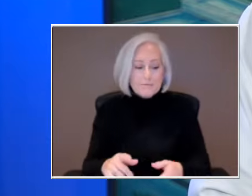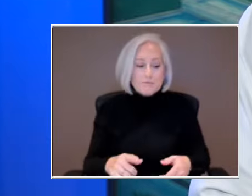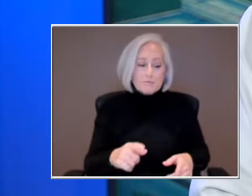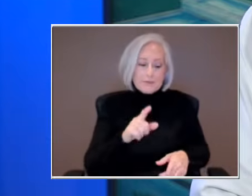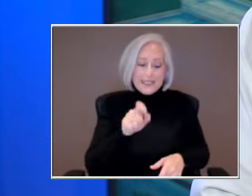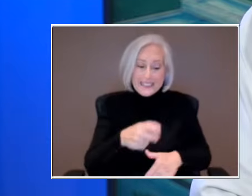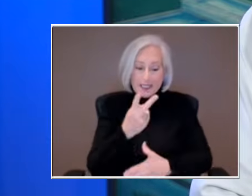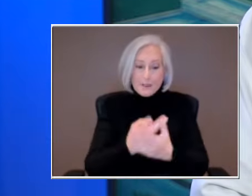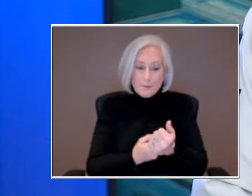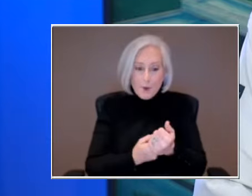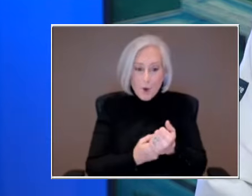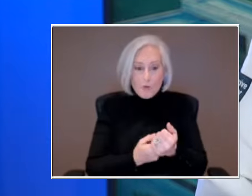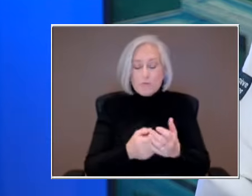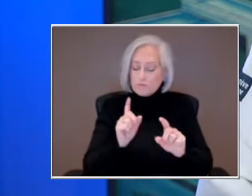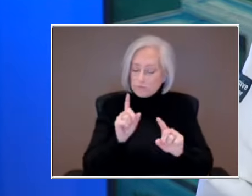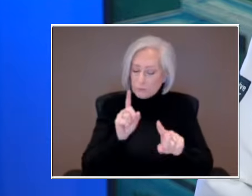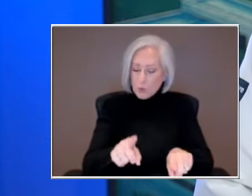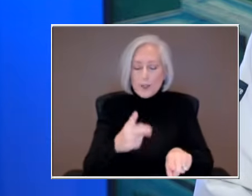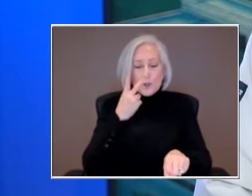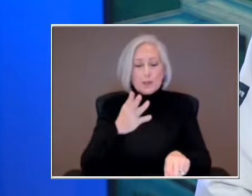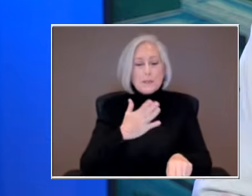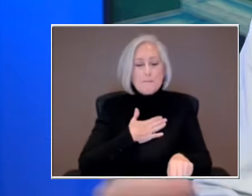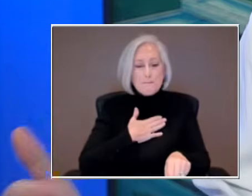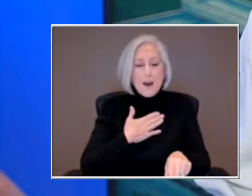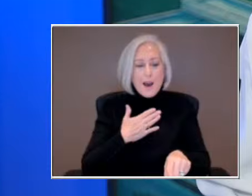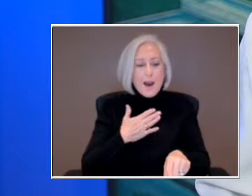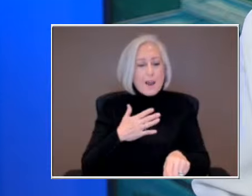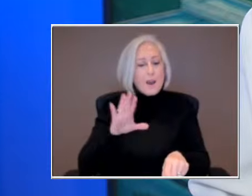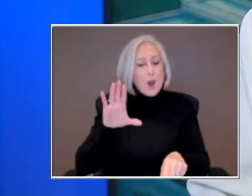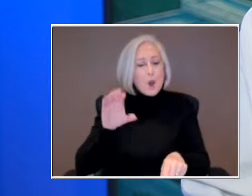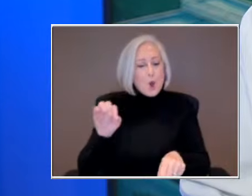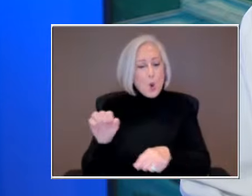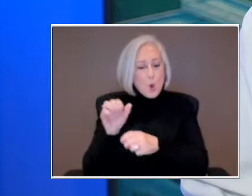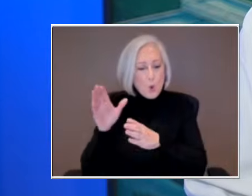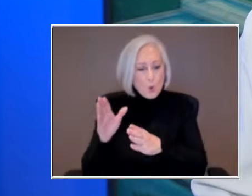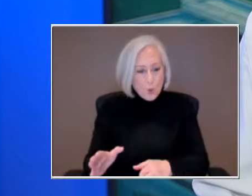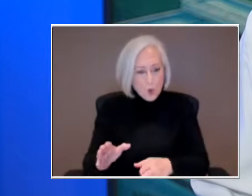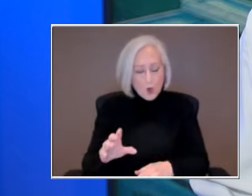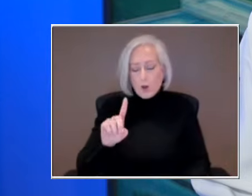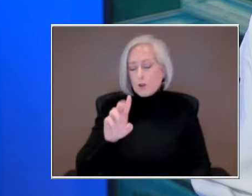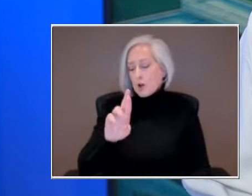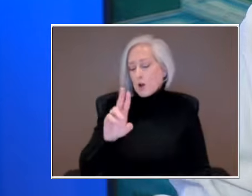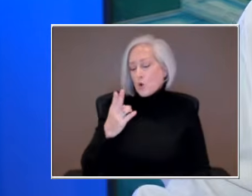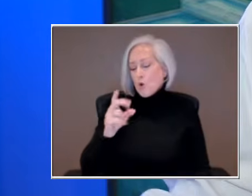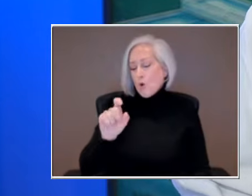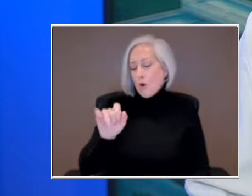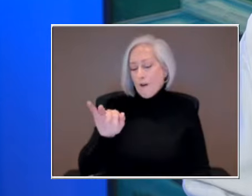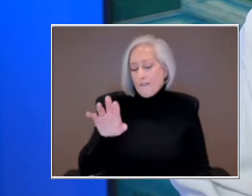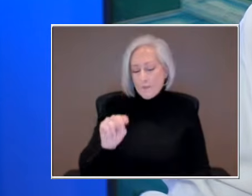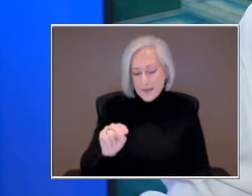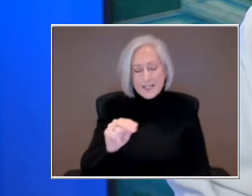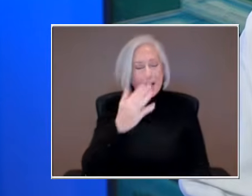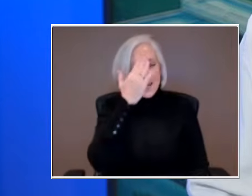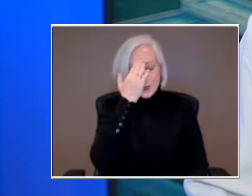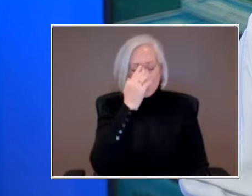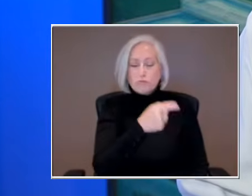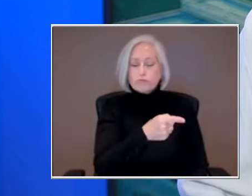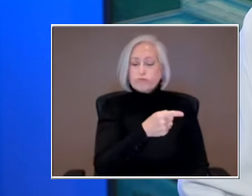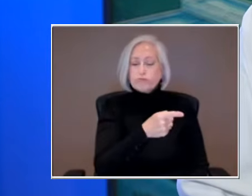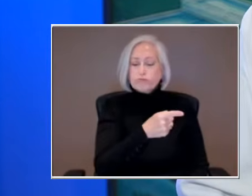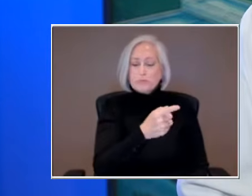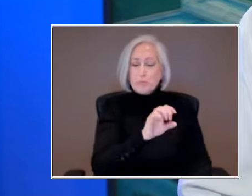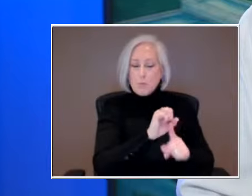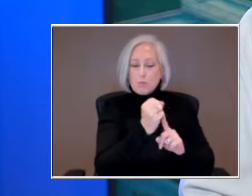very astute, picked up the fact that this was hemophagocytic syndrome. You did get a steroid in there for about 4